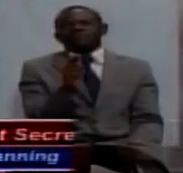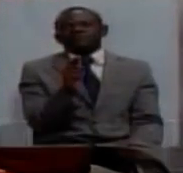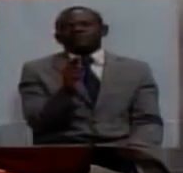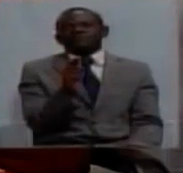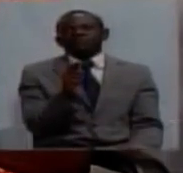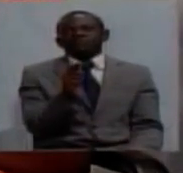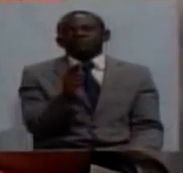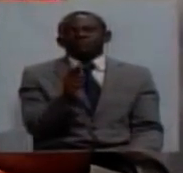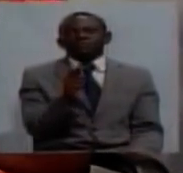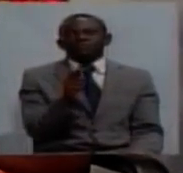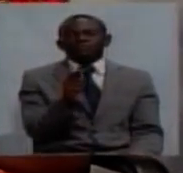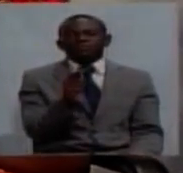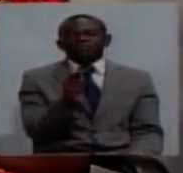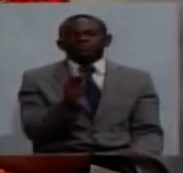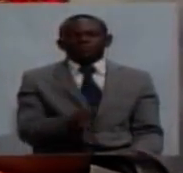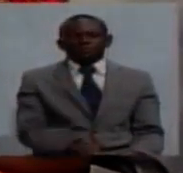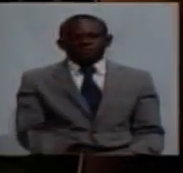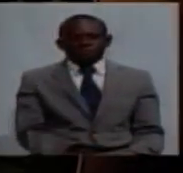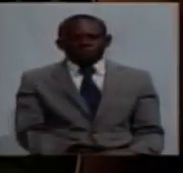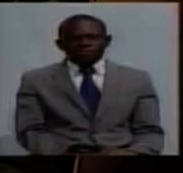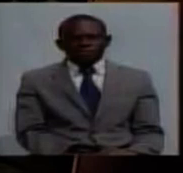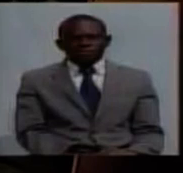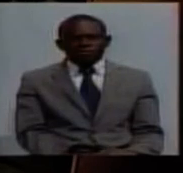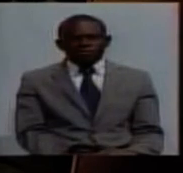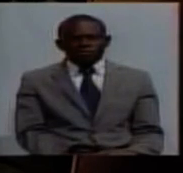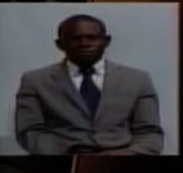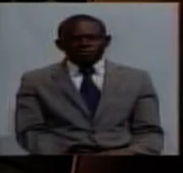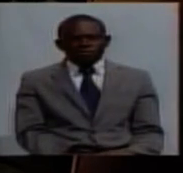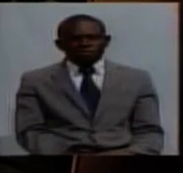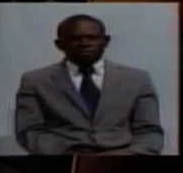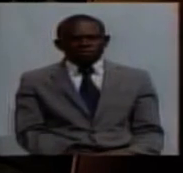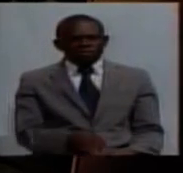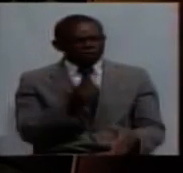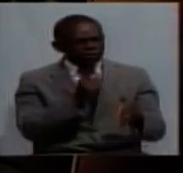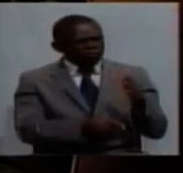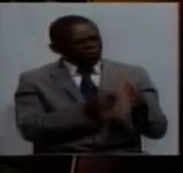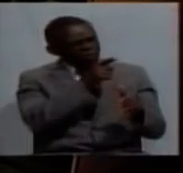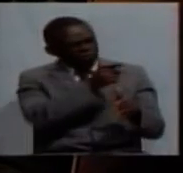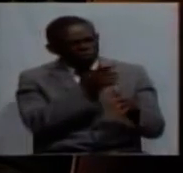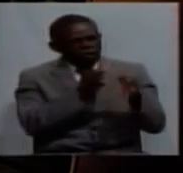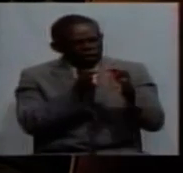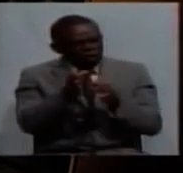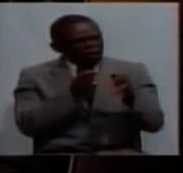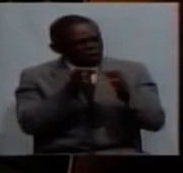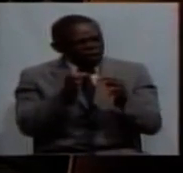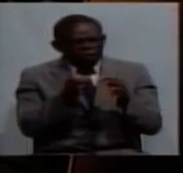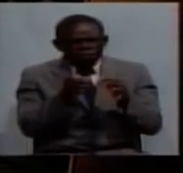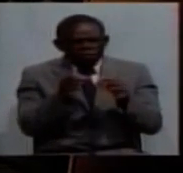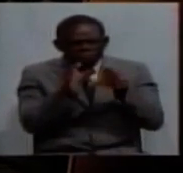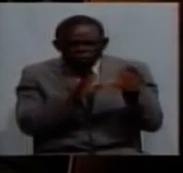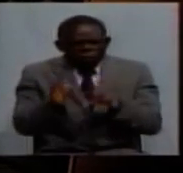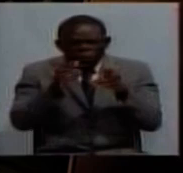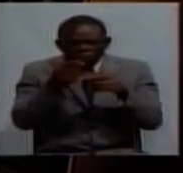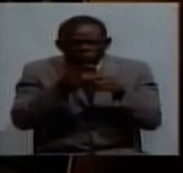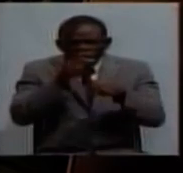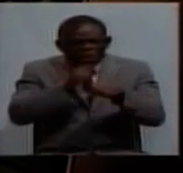on until we get to the outcome. It would appear to be then that this is something that cannot be done in haste. No. Because